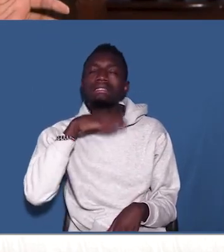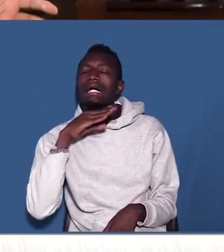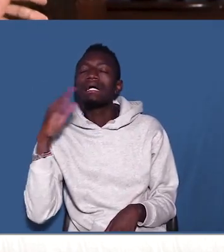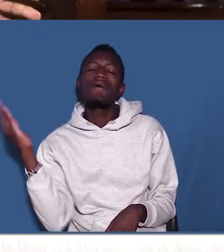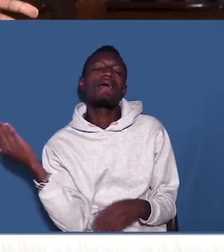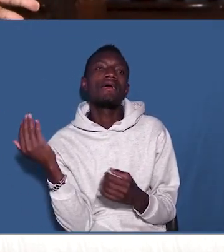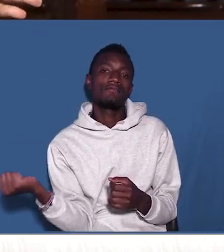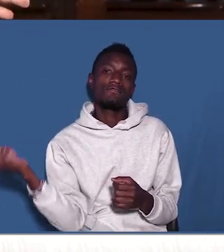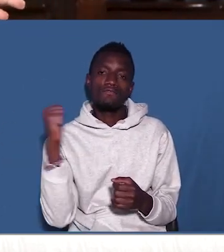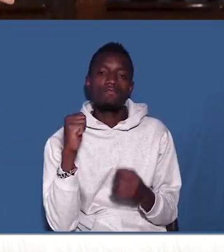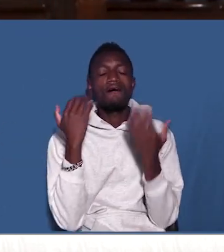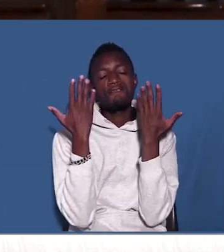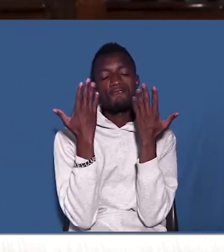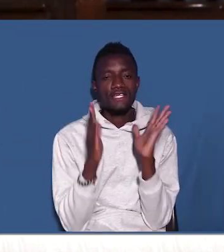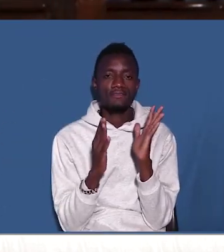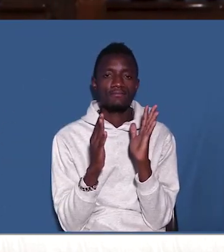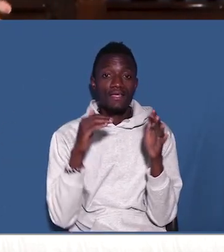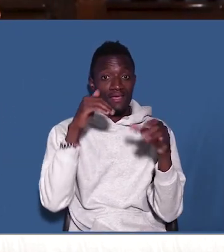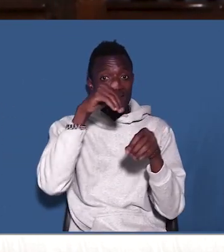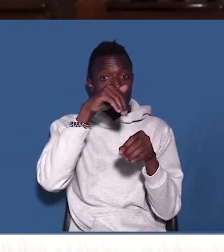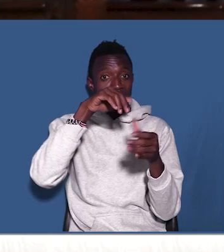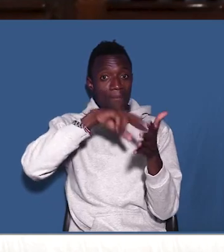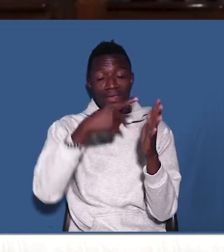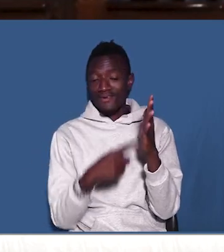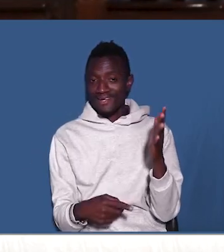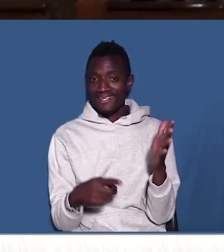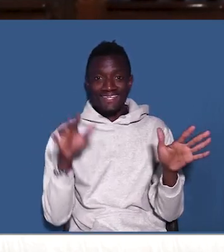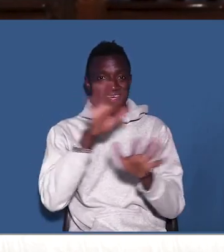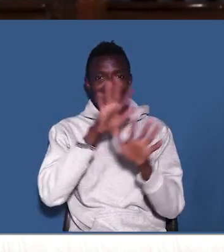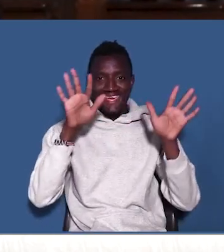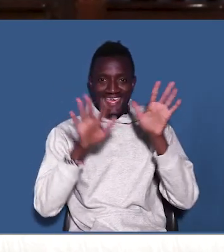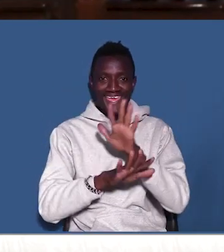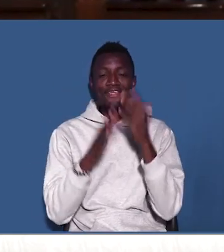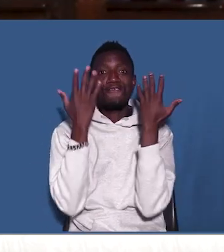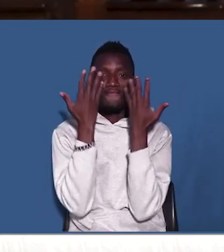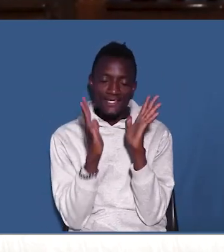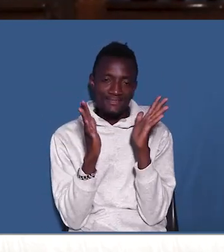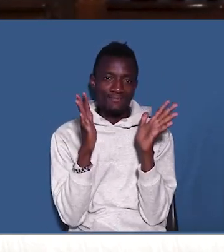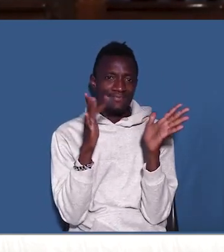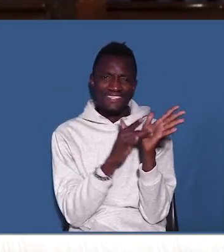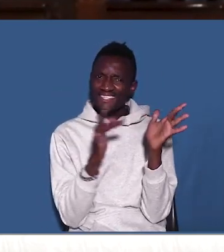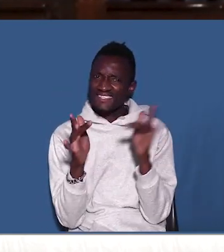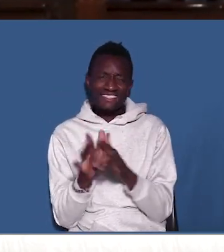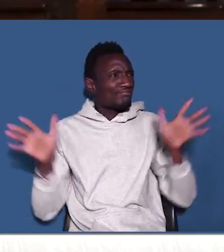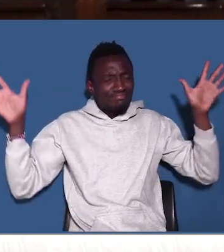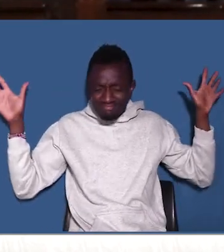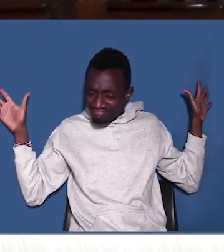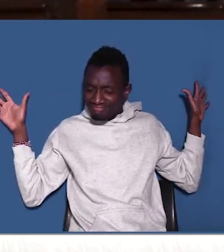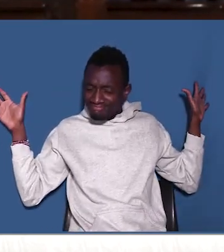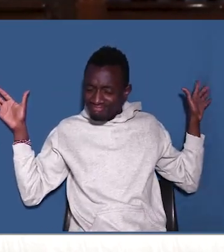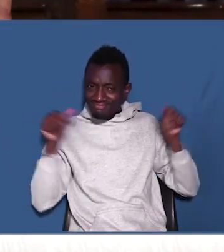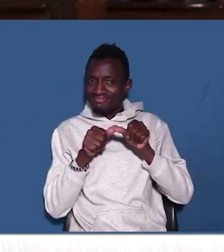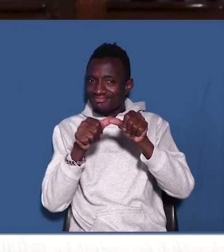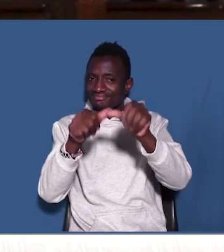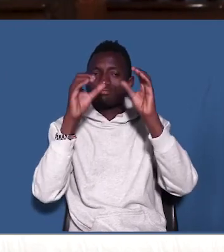finished. His long night of suffering is over. He is no longer on the cross. The full cost of his